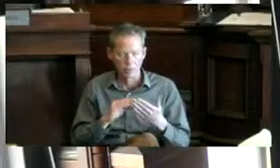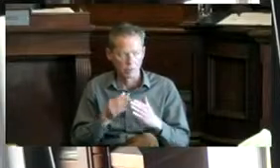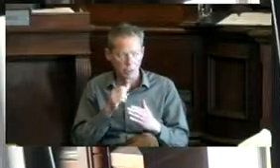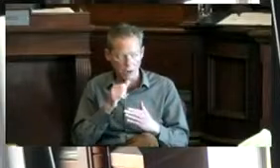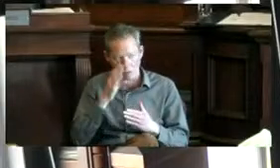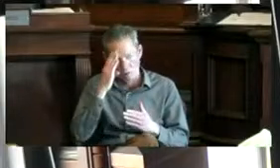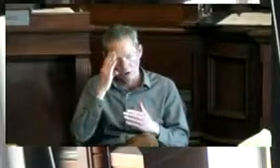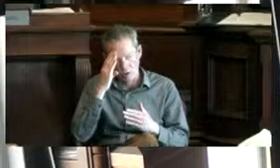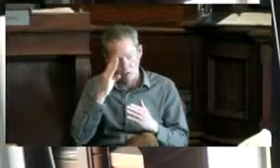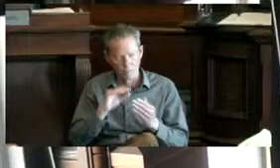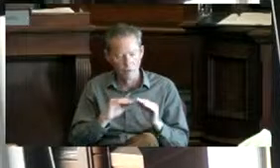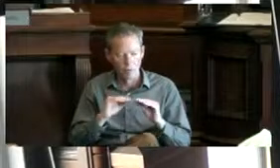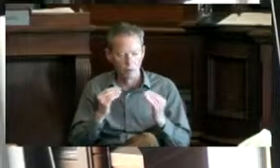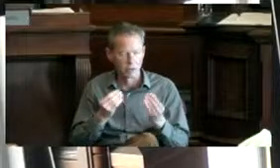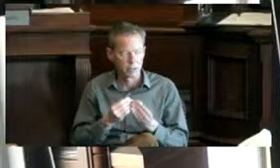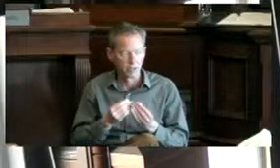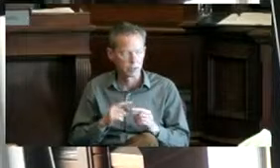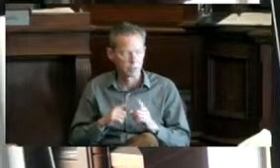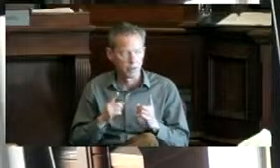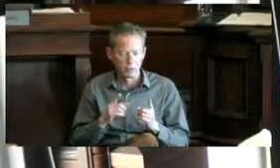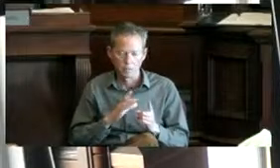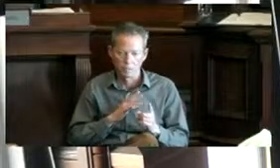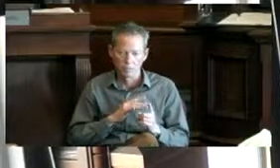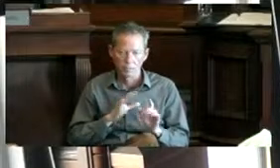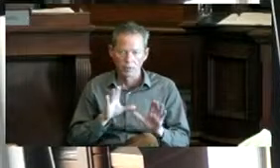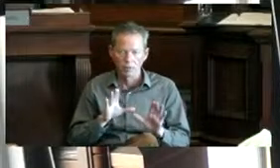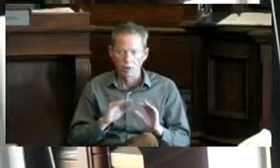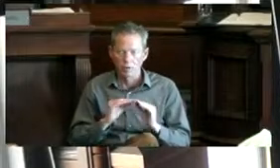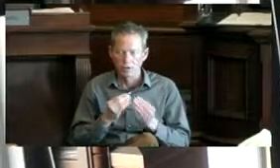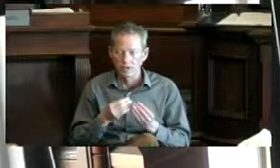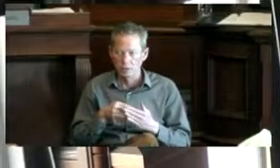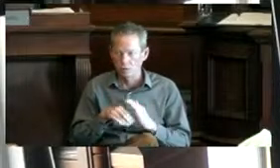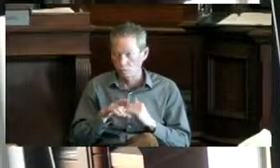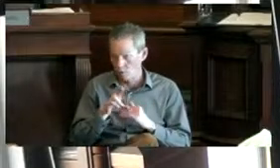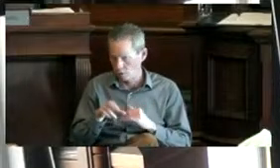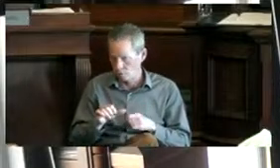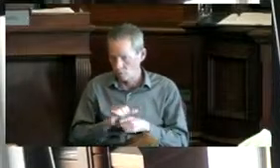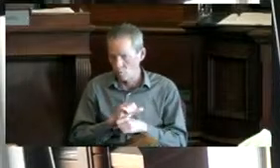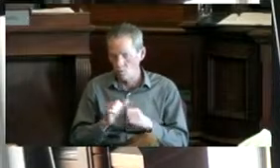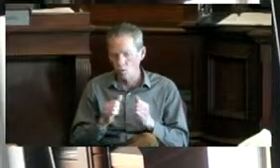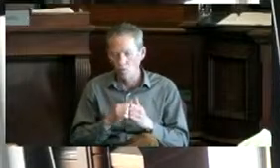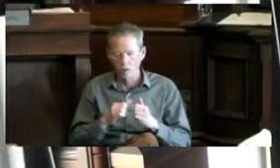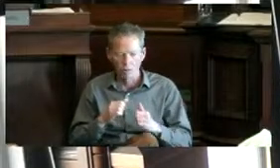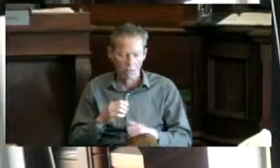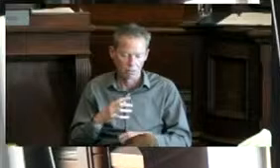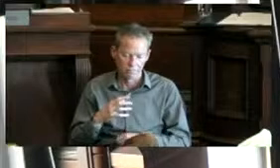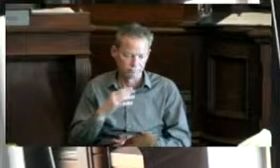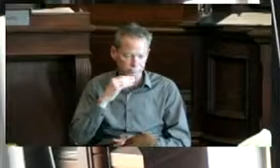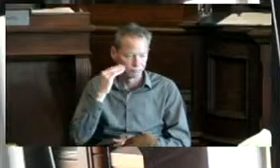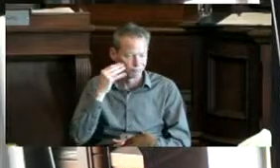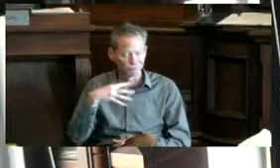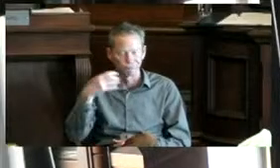not aware of these organizations, but there are some great organizations in Rochester that work with foreclosure prevention as well as the